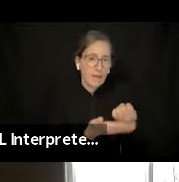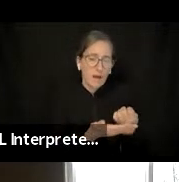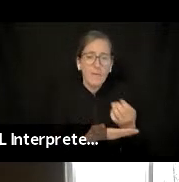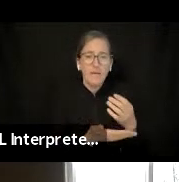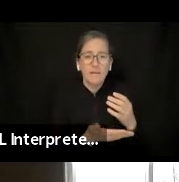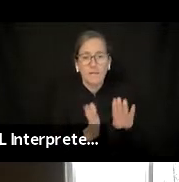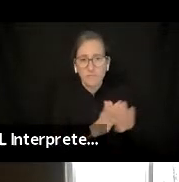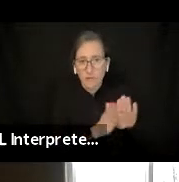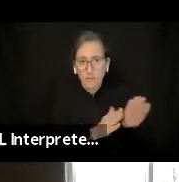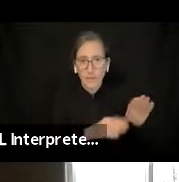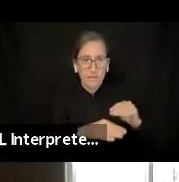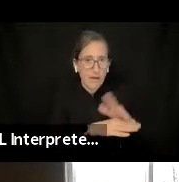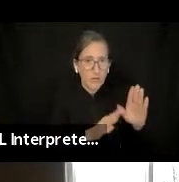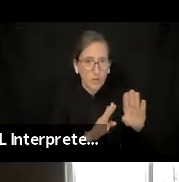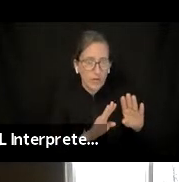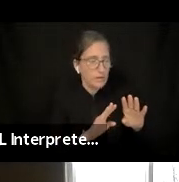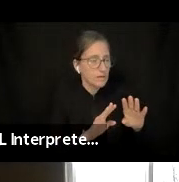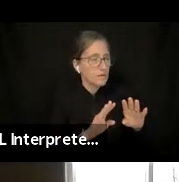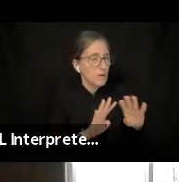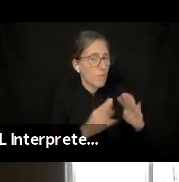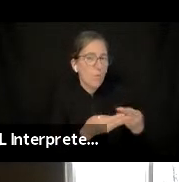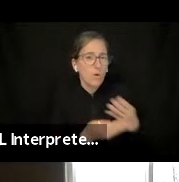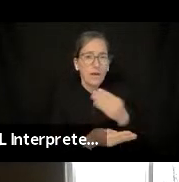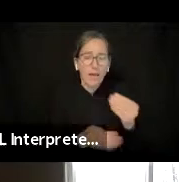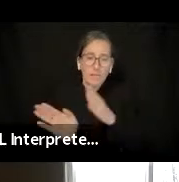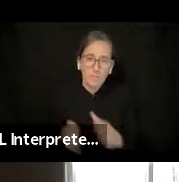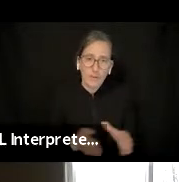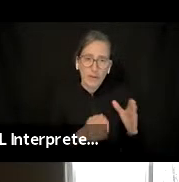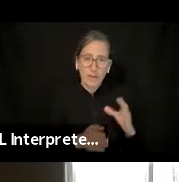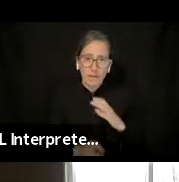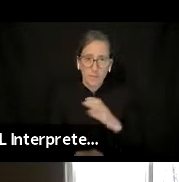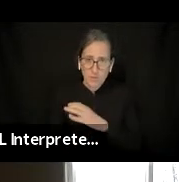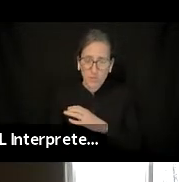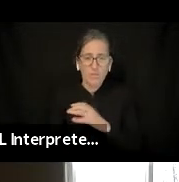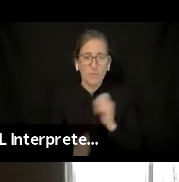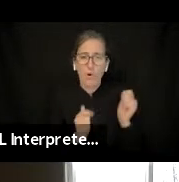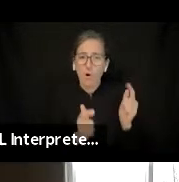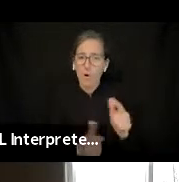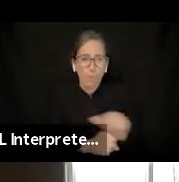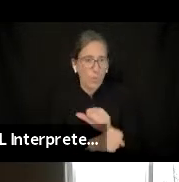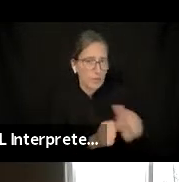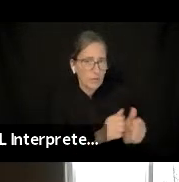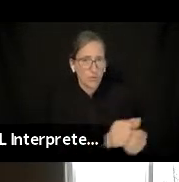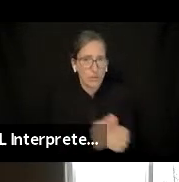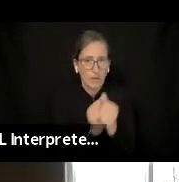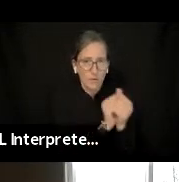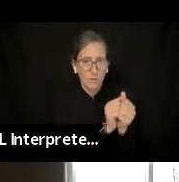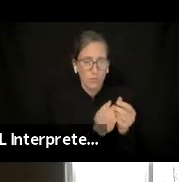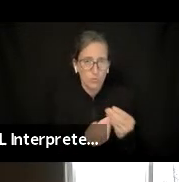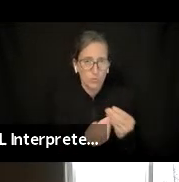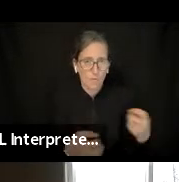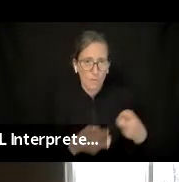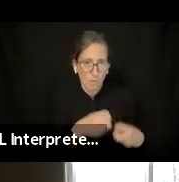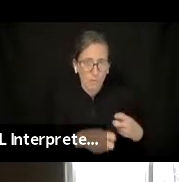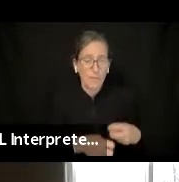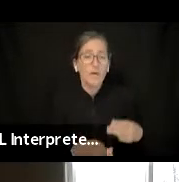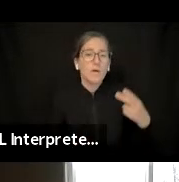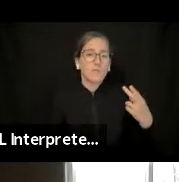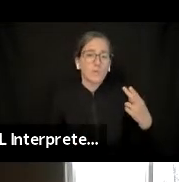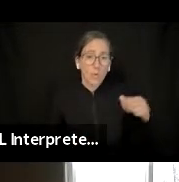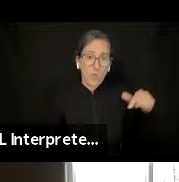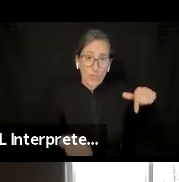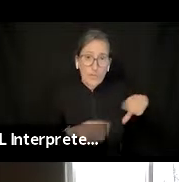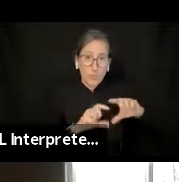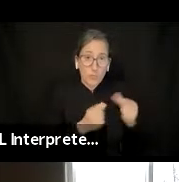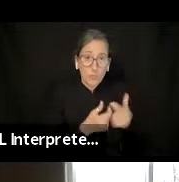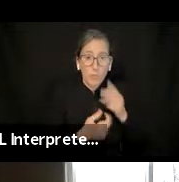all working together to help solve that problem. So I envision the Human Rights and Equity Commission will be integrated with other boards and committees trying to